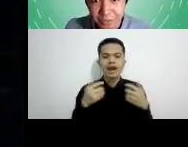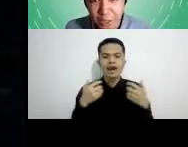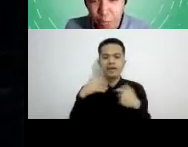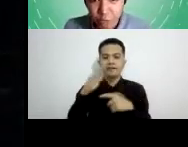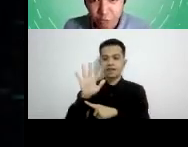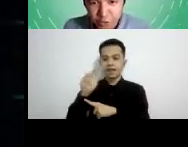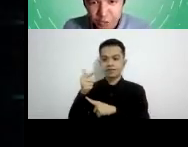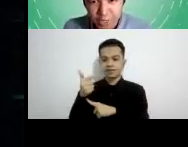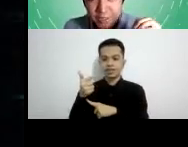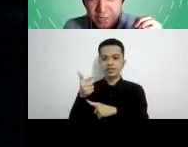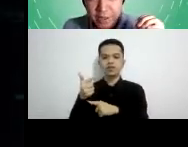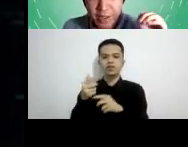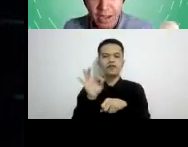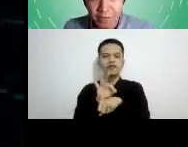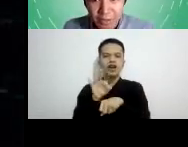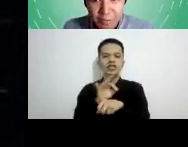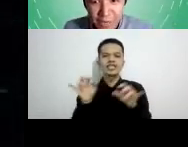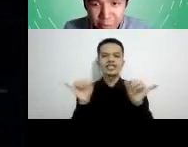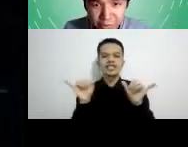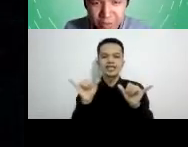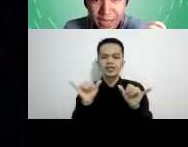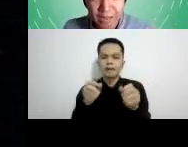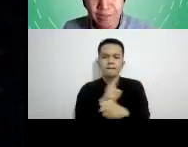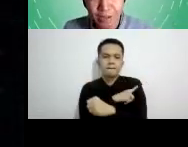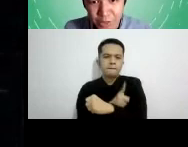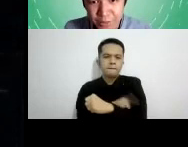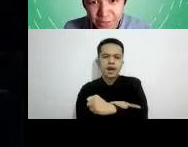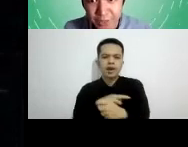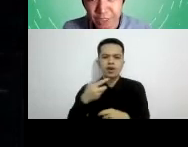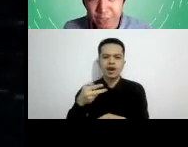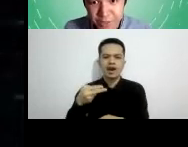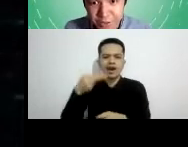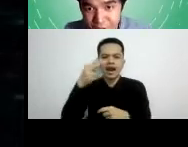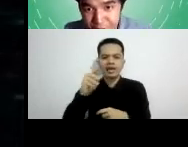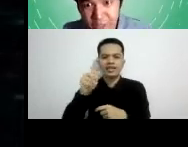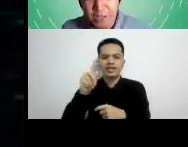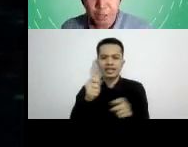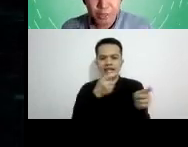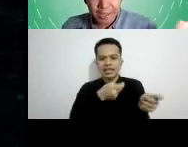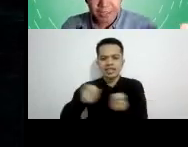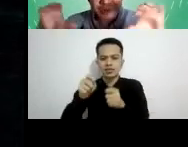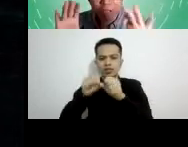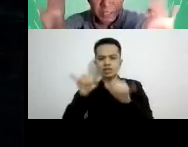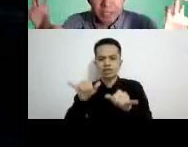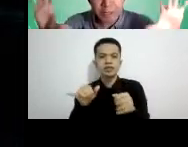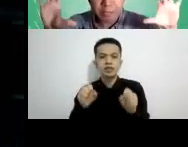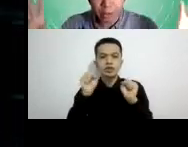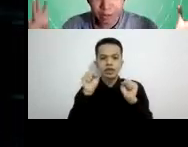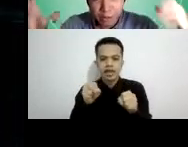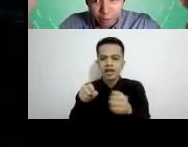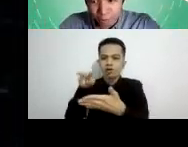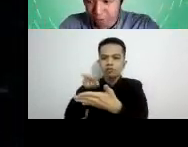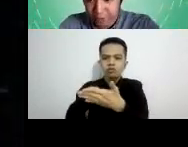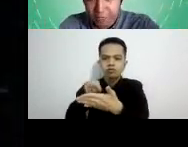5G, which functions as a very powerful high volume data transmission system, you can actually read and